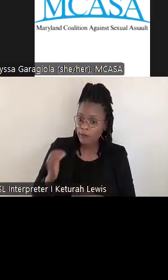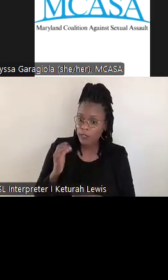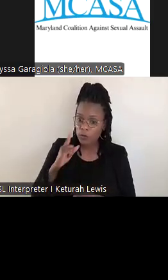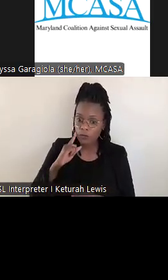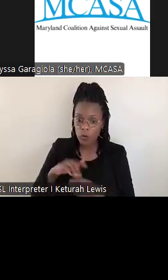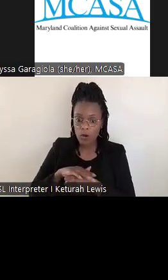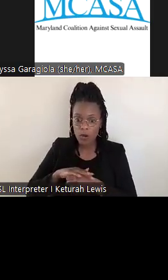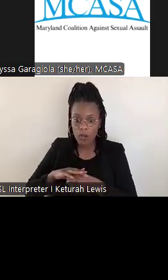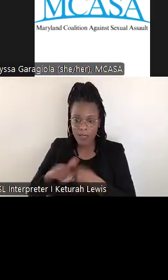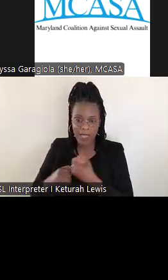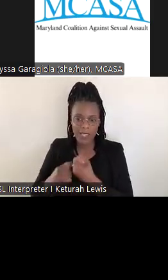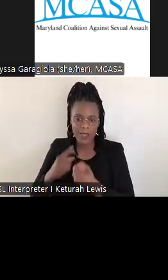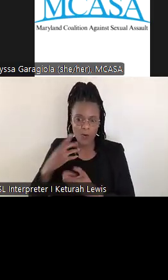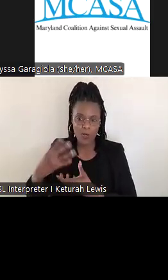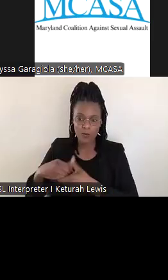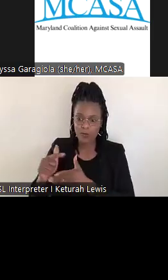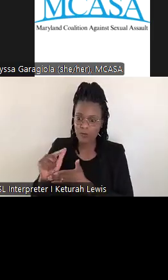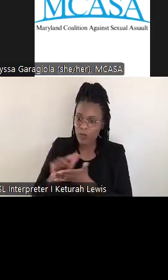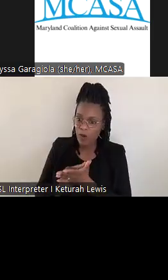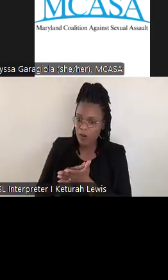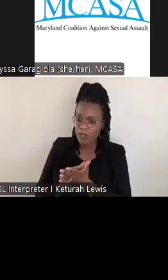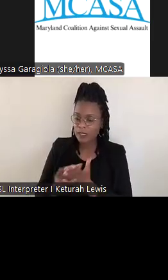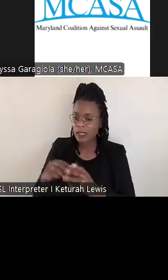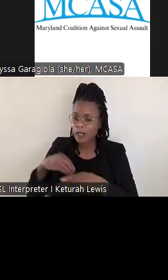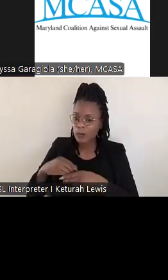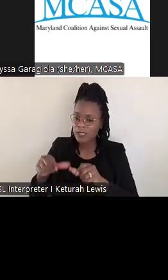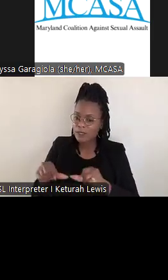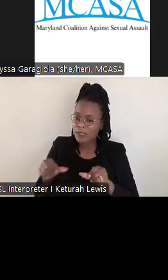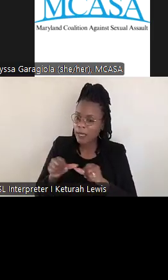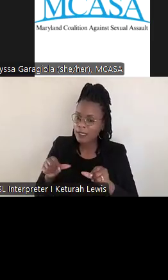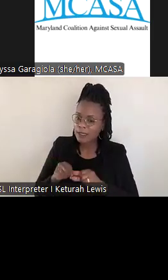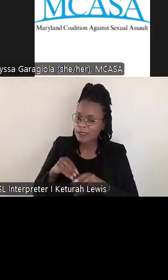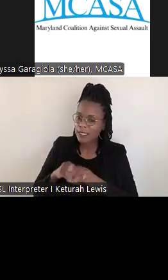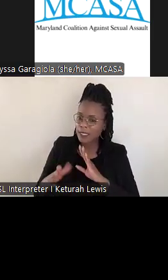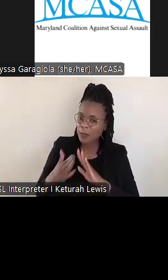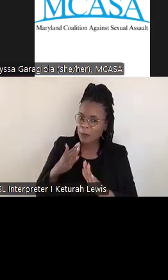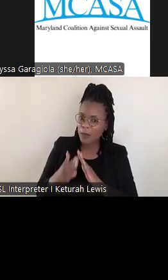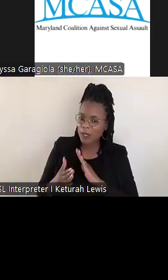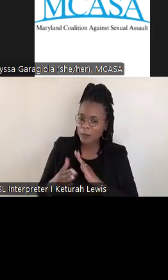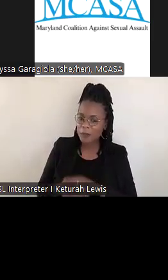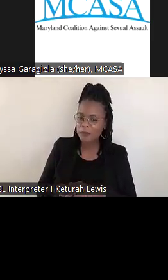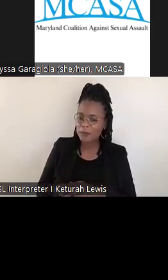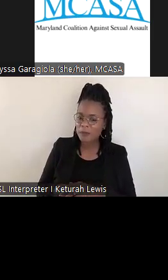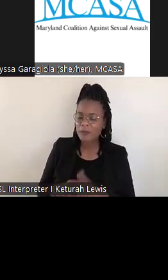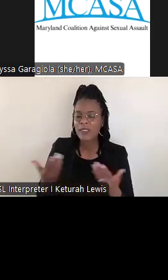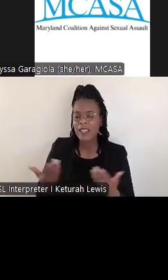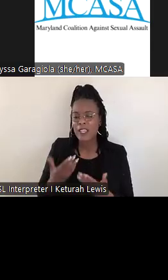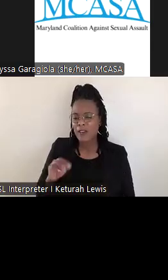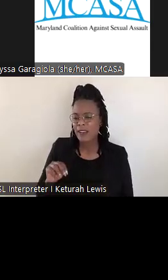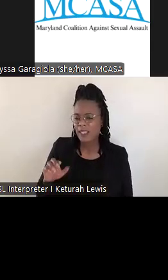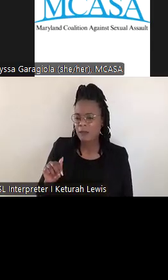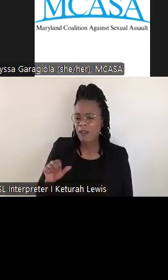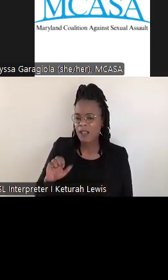inclusive spaces in your community? And then public policy, this is something that MCASA does a lot of. We work with state